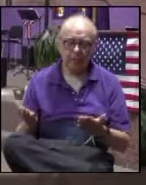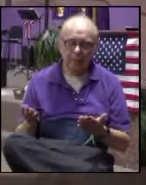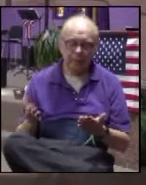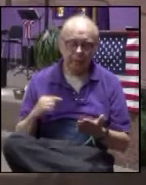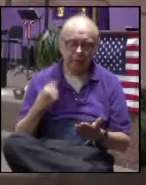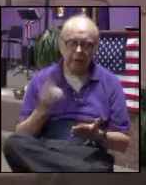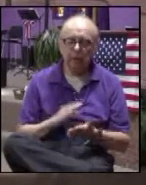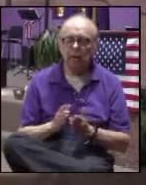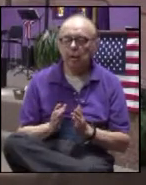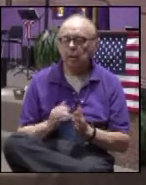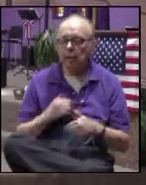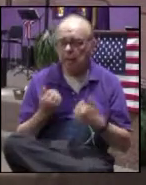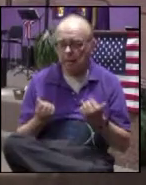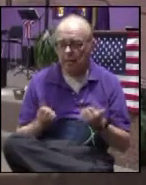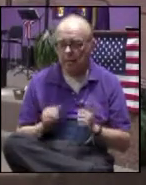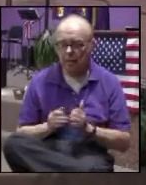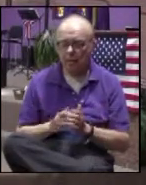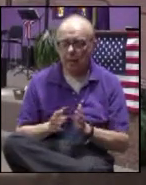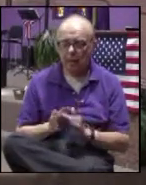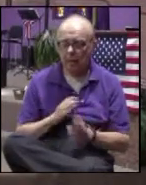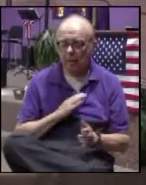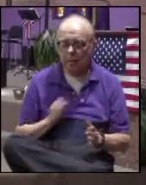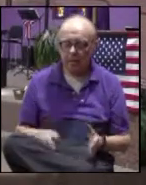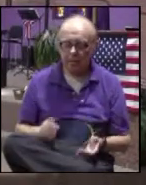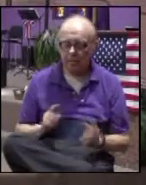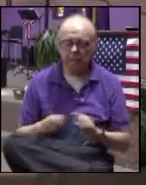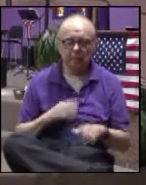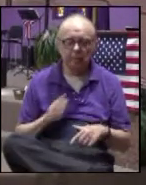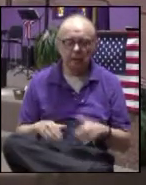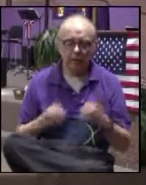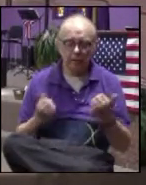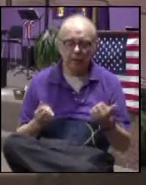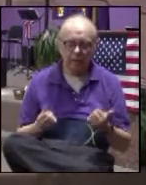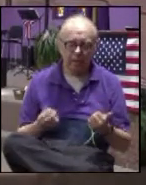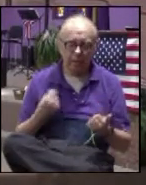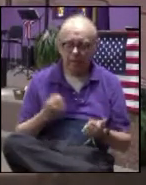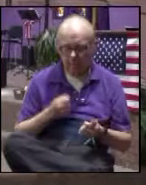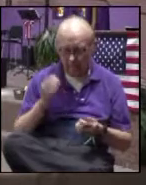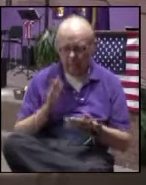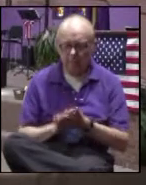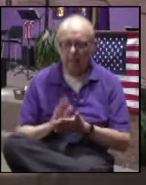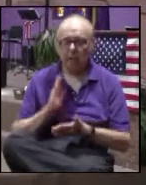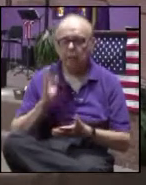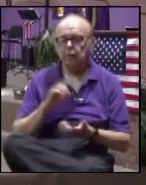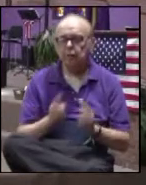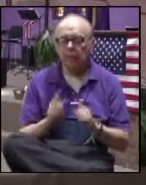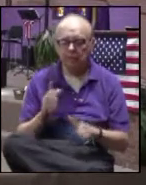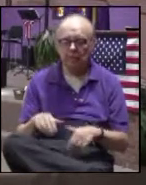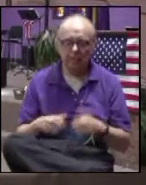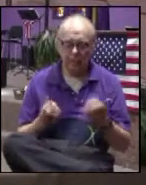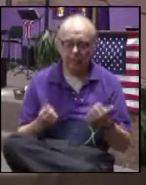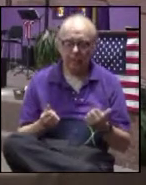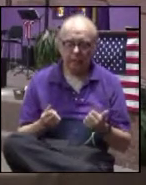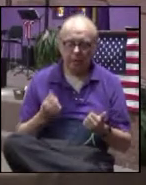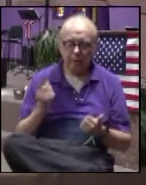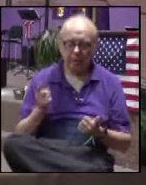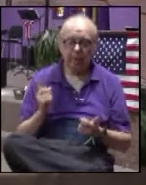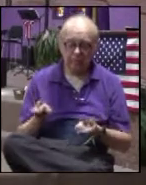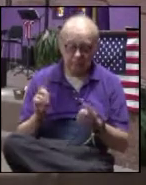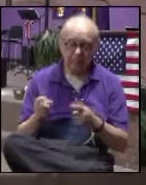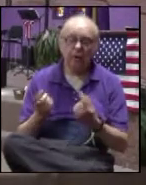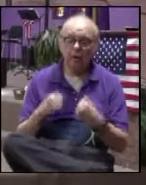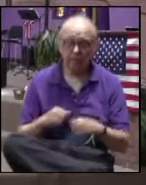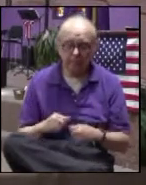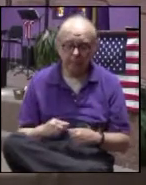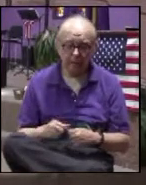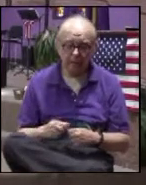our life. How Jesus Christ has changed our lives. And we believe he can change yours. And I really think all of you should come.